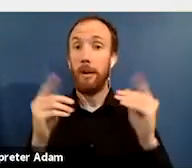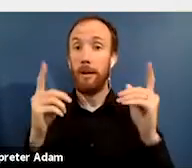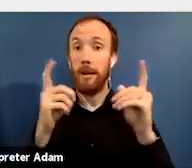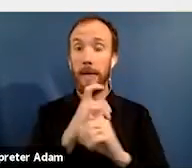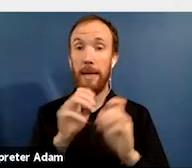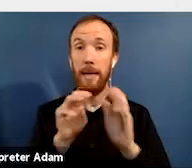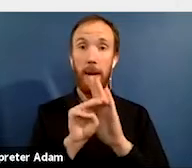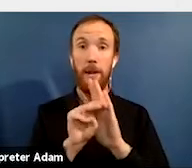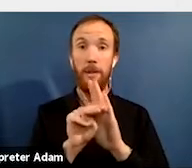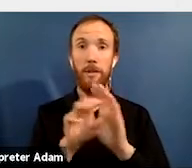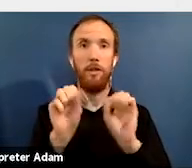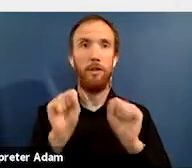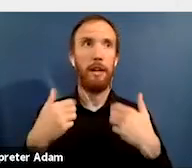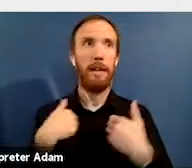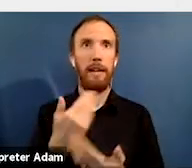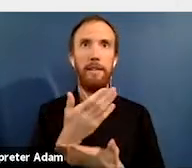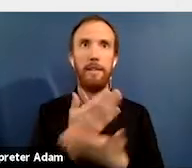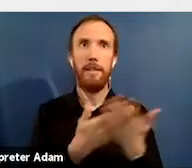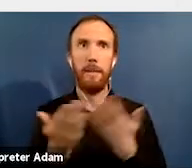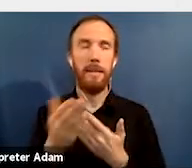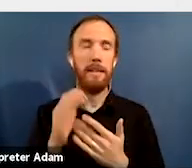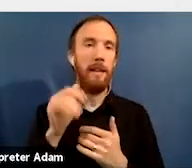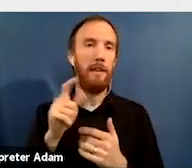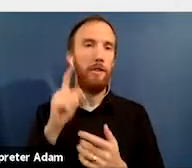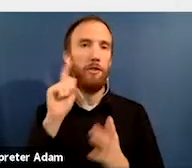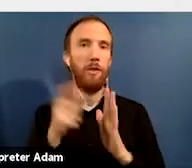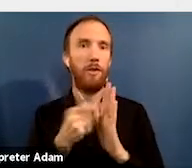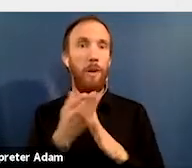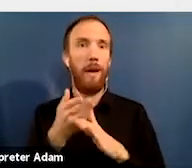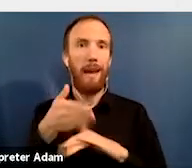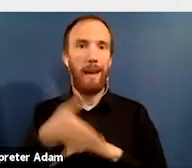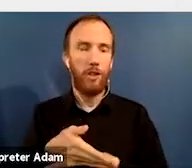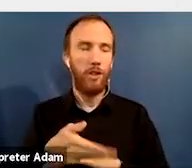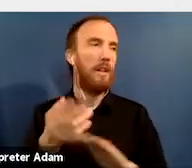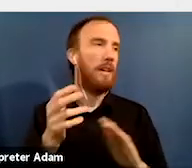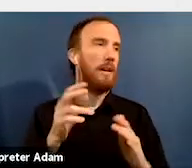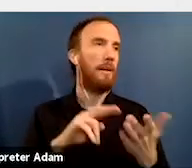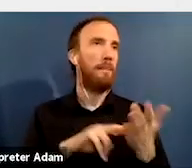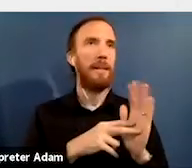kind of like after the fact approach, ad hoc. So now you've already built this black box model.